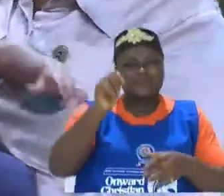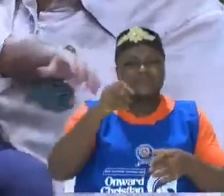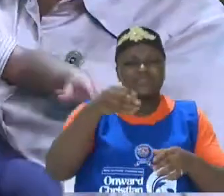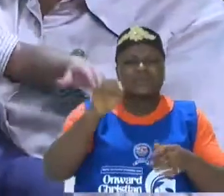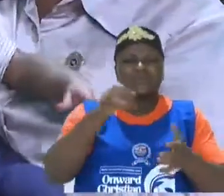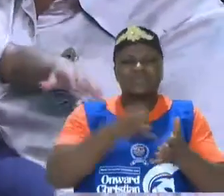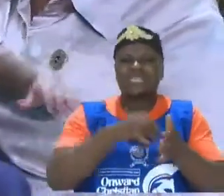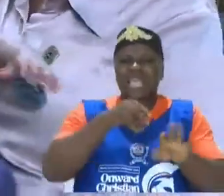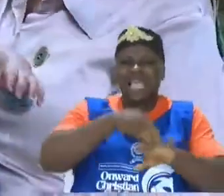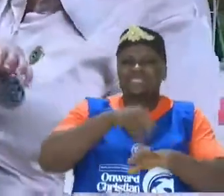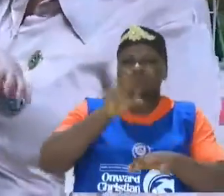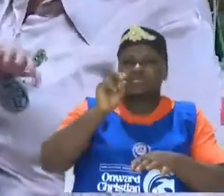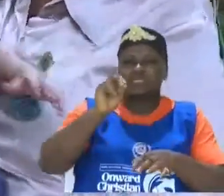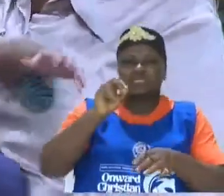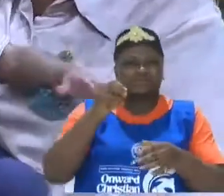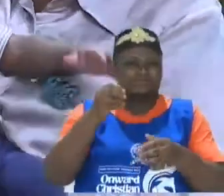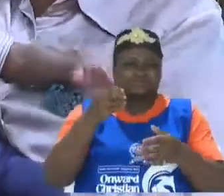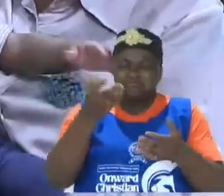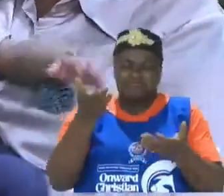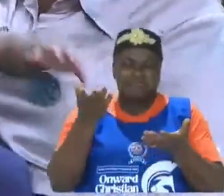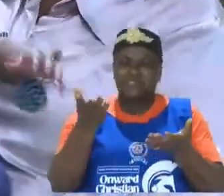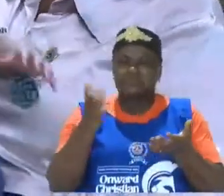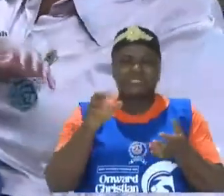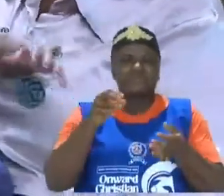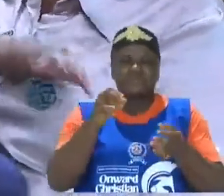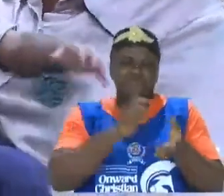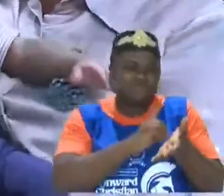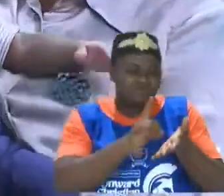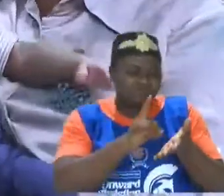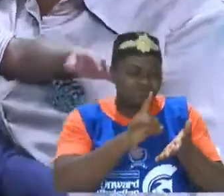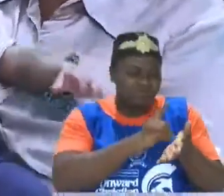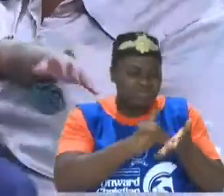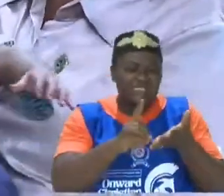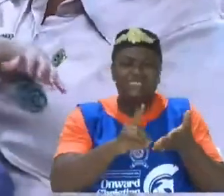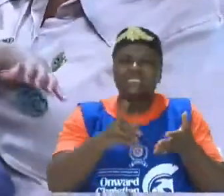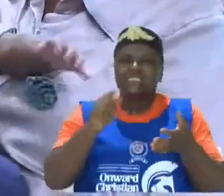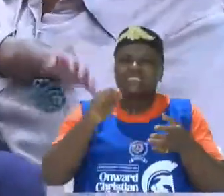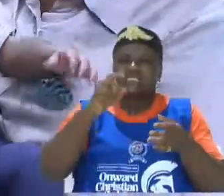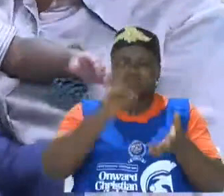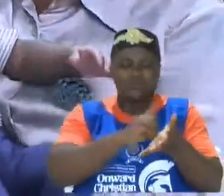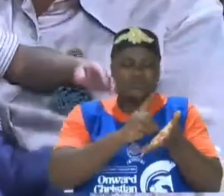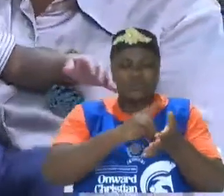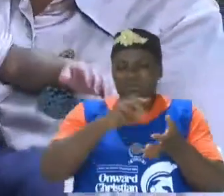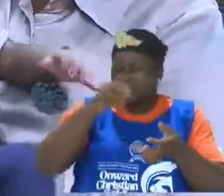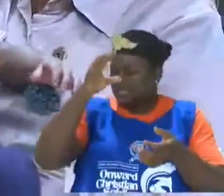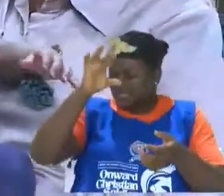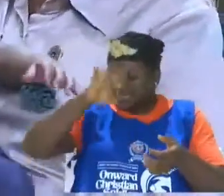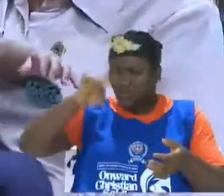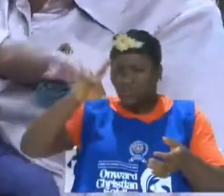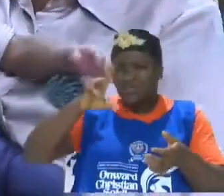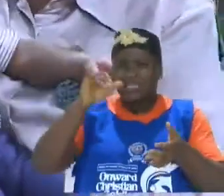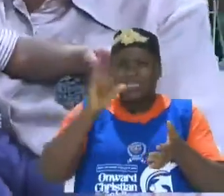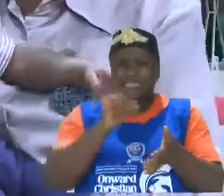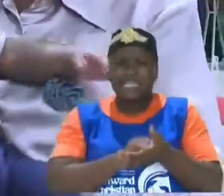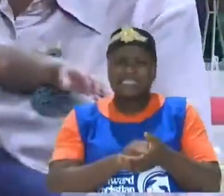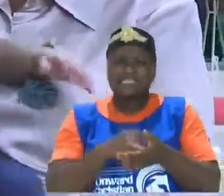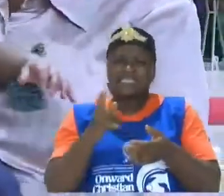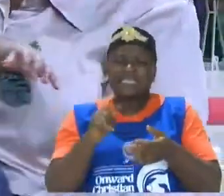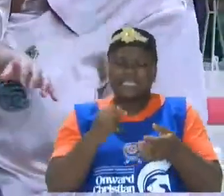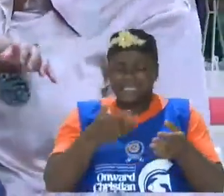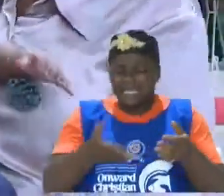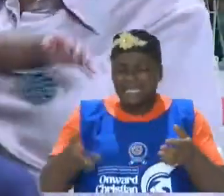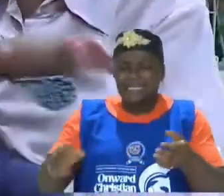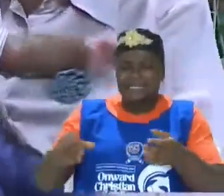20-something weeks, the doctor discovered through scan that the fluid surrounding the baby